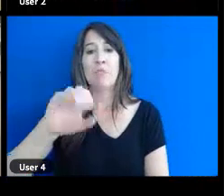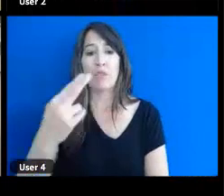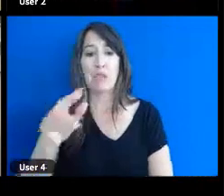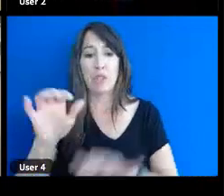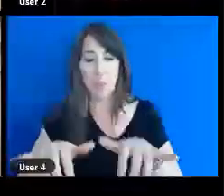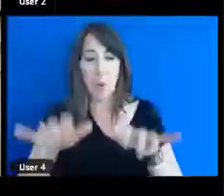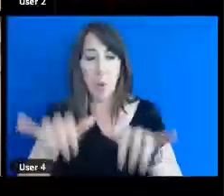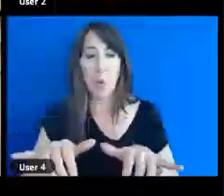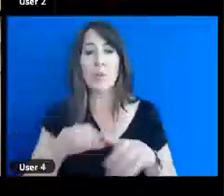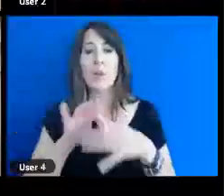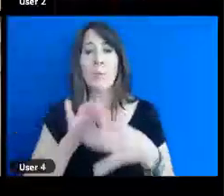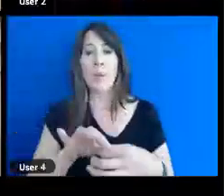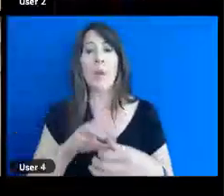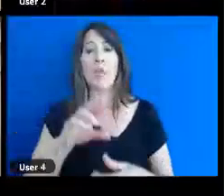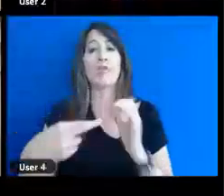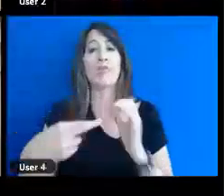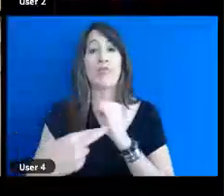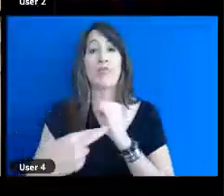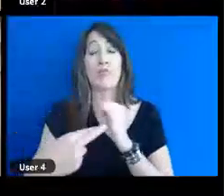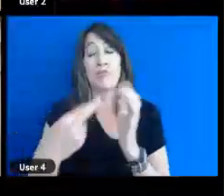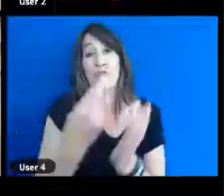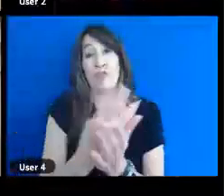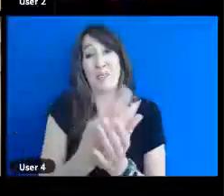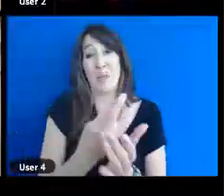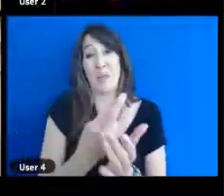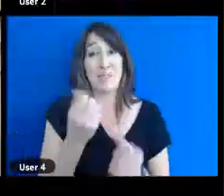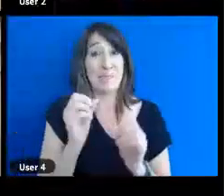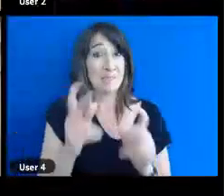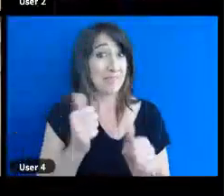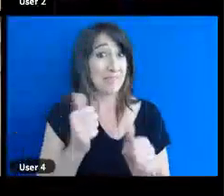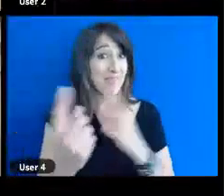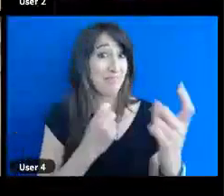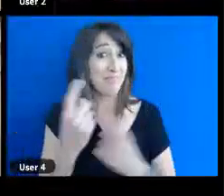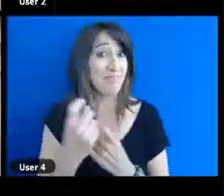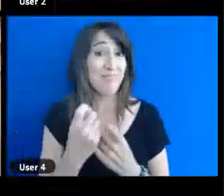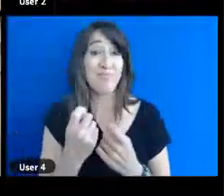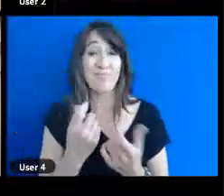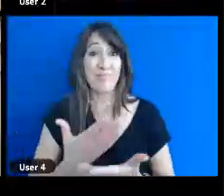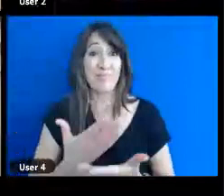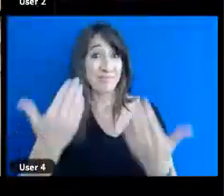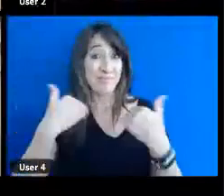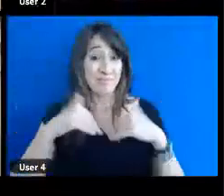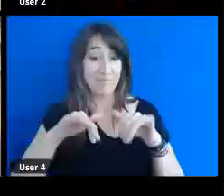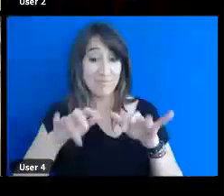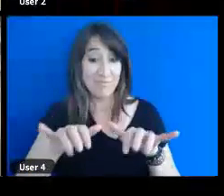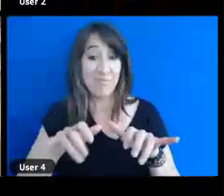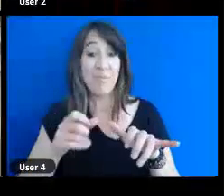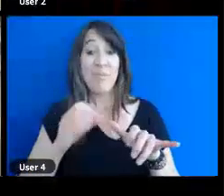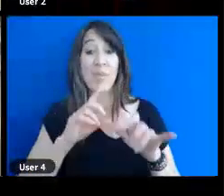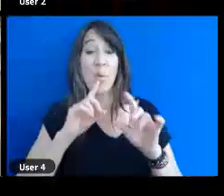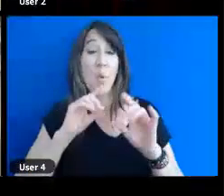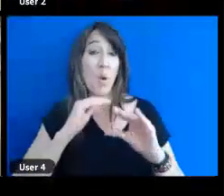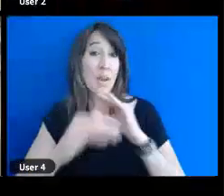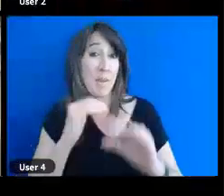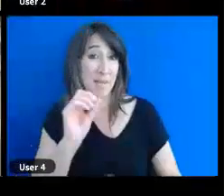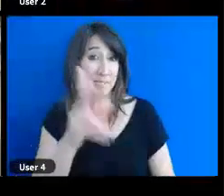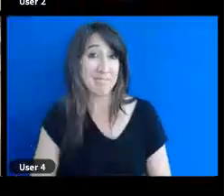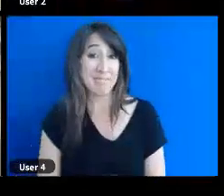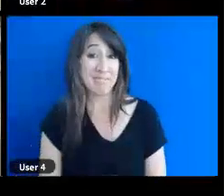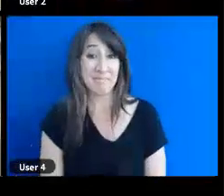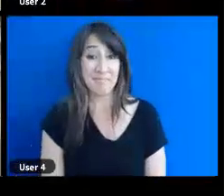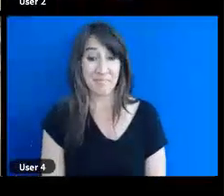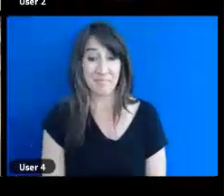well. And I know that Trish has been posting things in the chat box as well around resources. So if there's any questions, we